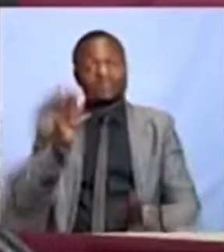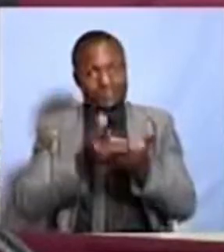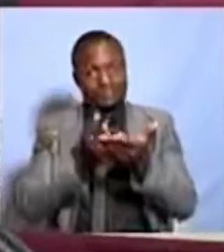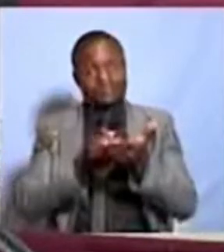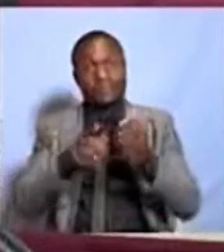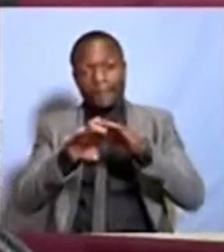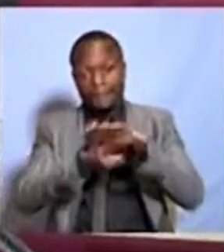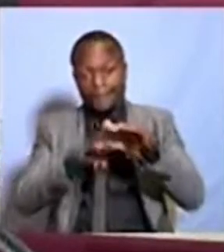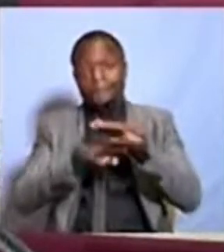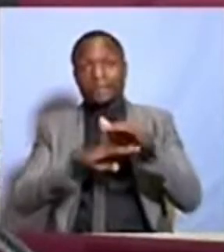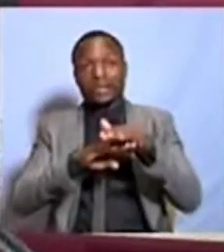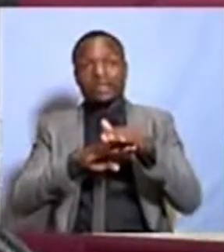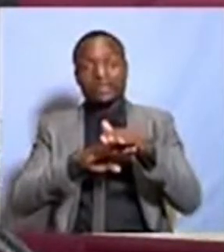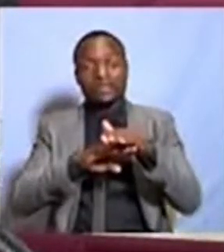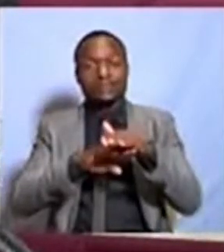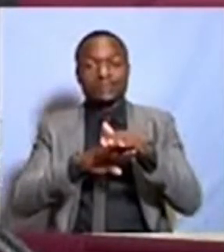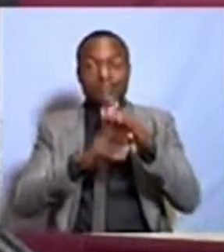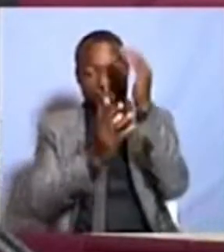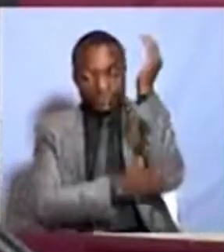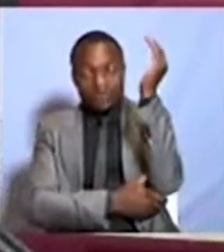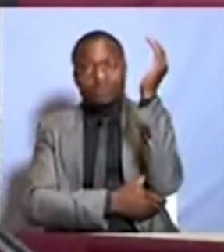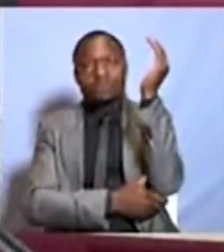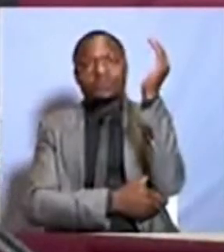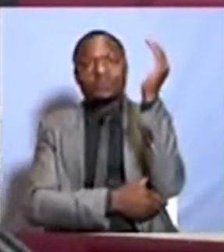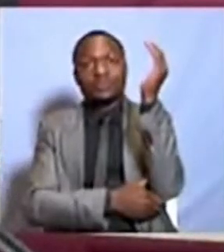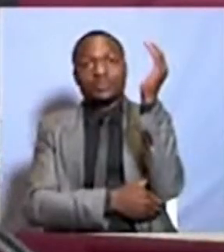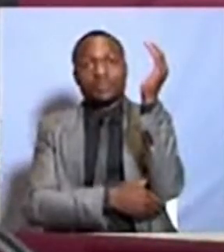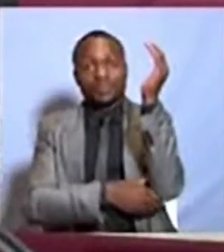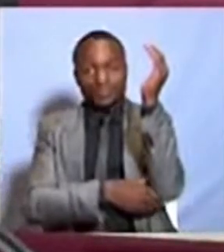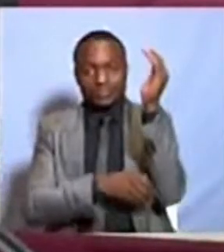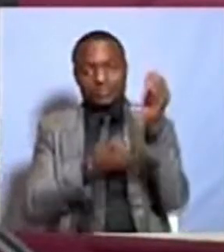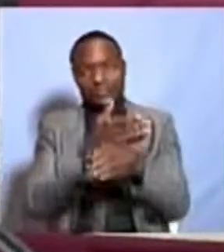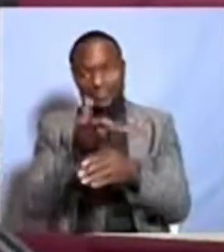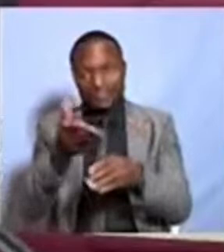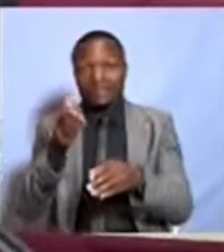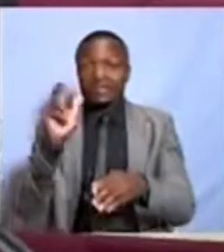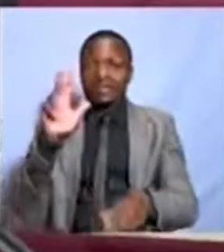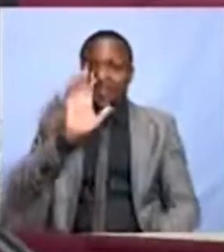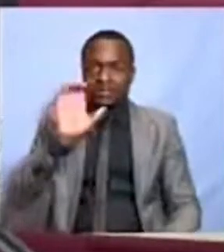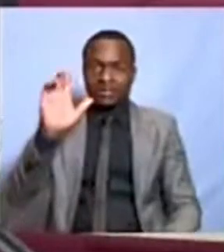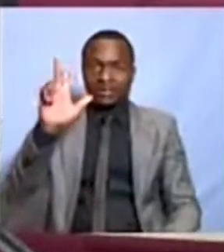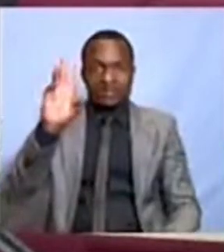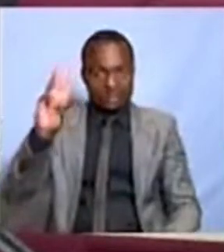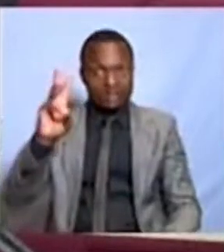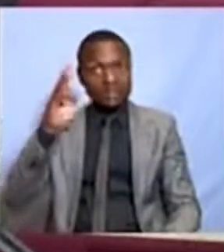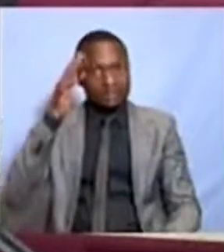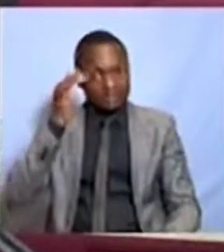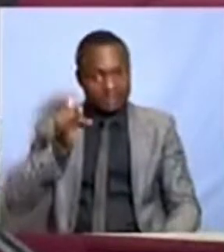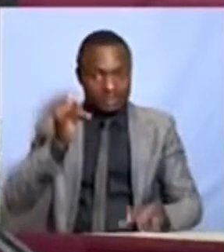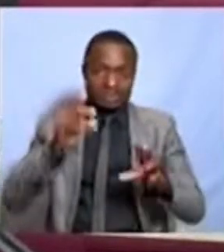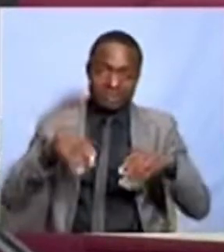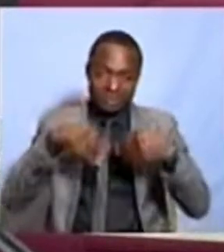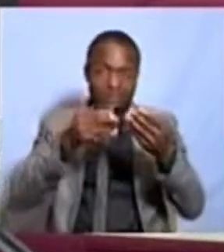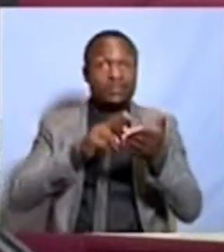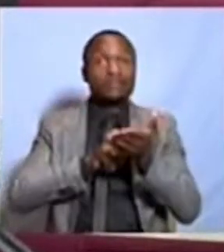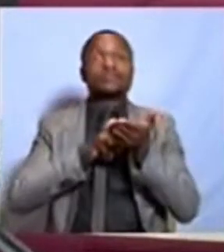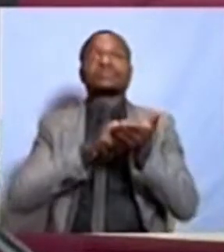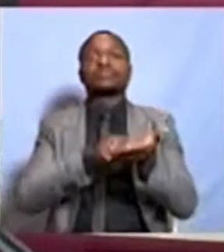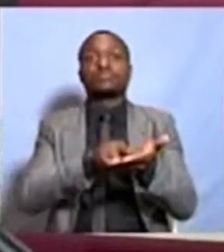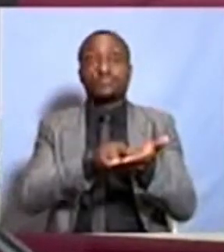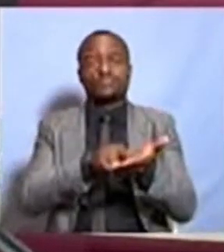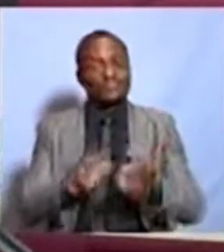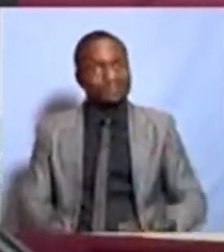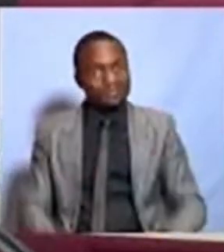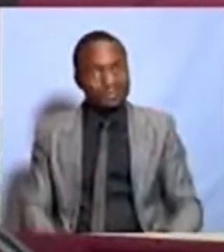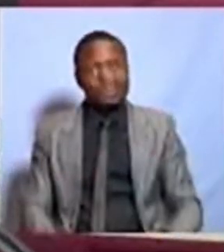of food, of the food poverty line, and that's why it's 336, and that's why we are coming with that recommendation. Also, given that